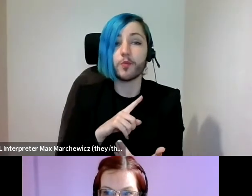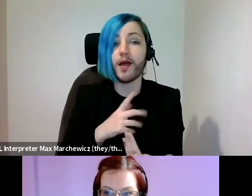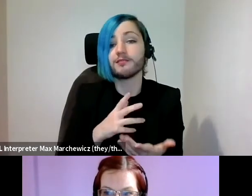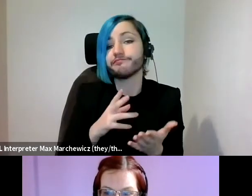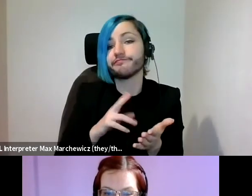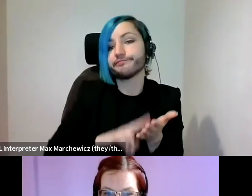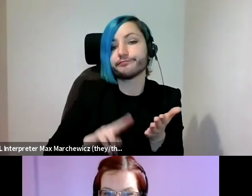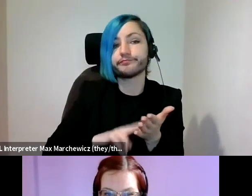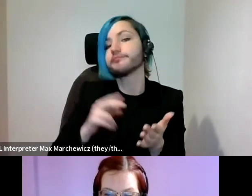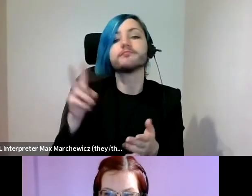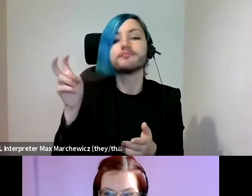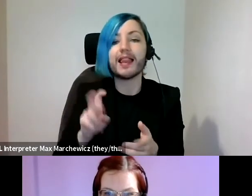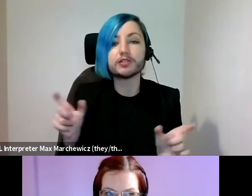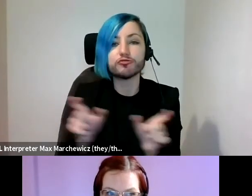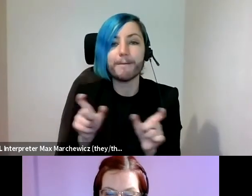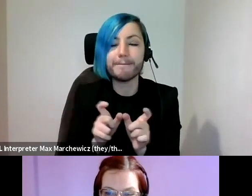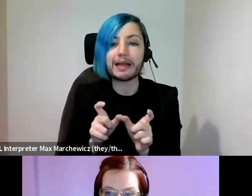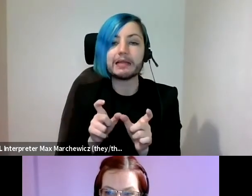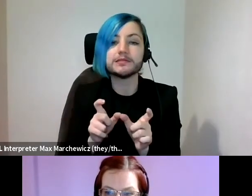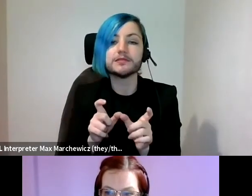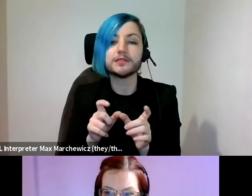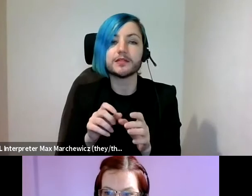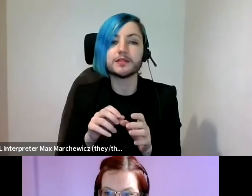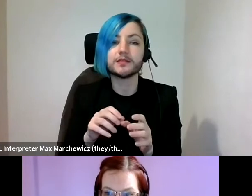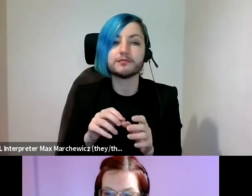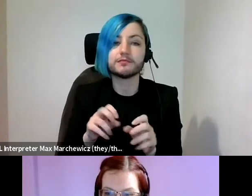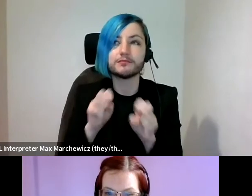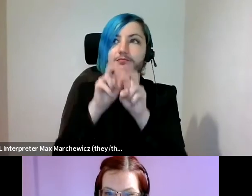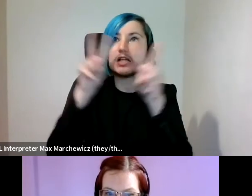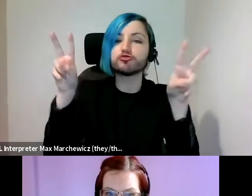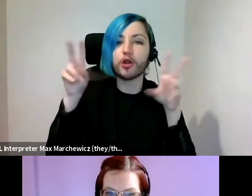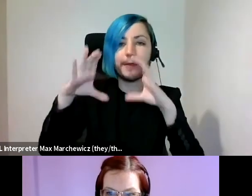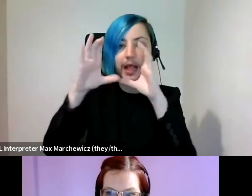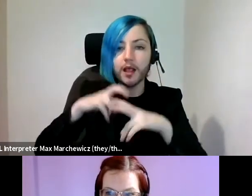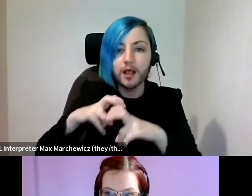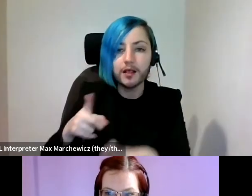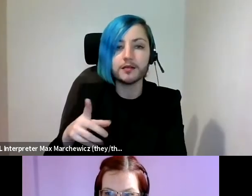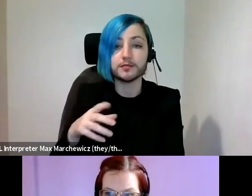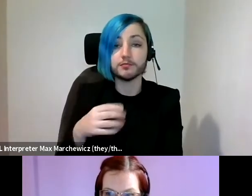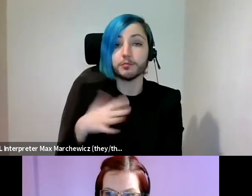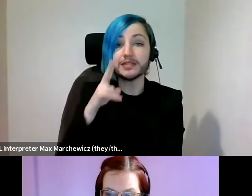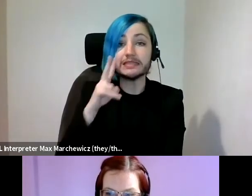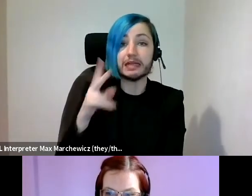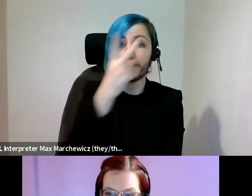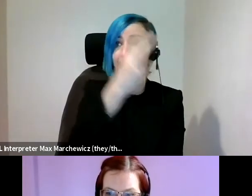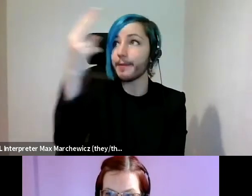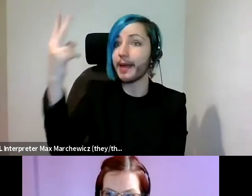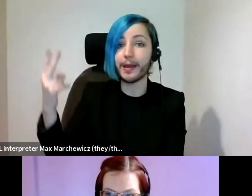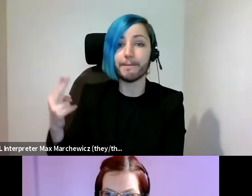conventional electromagnetic astronomy, we'd seen pairs of neutron stars, so we at least knew they existed. There were pairs of neutron stars out